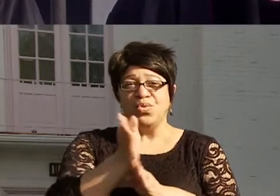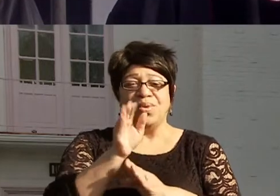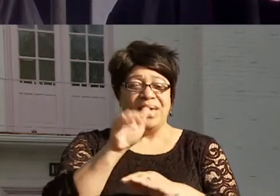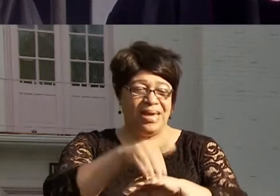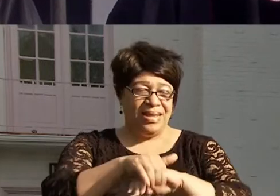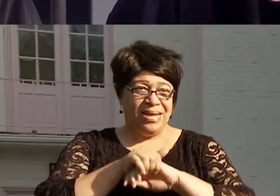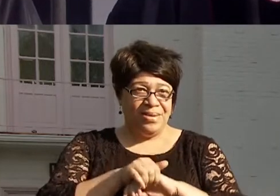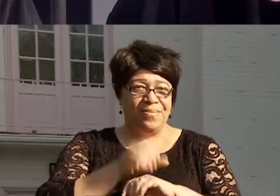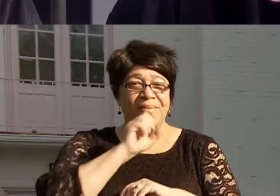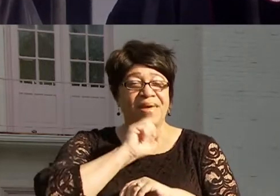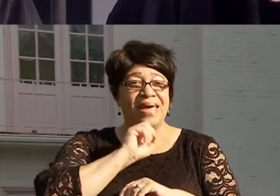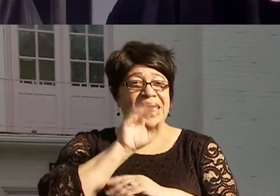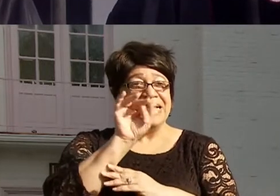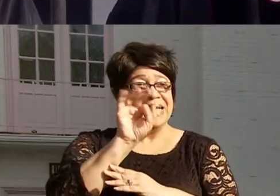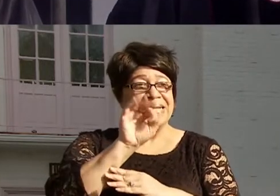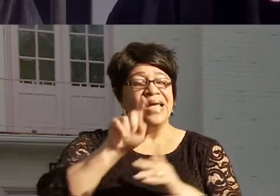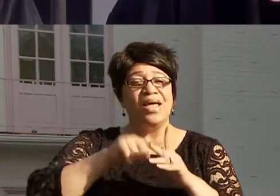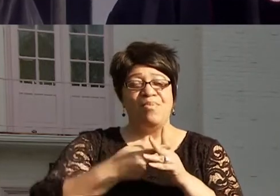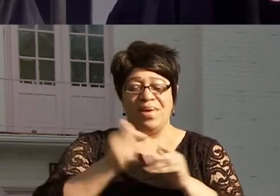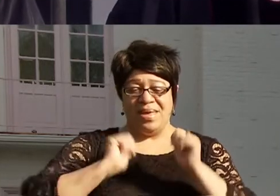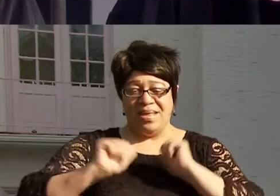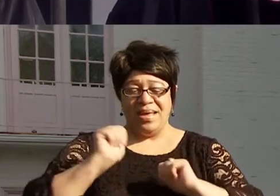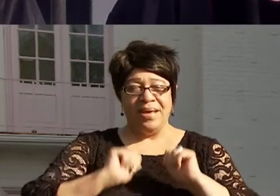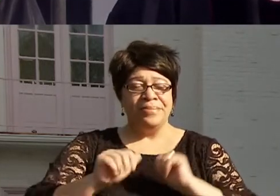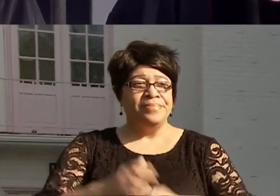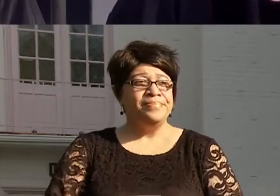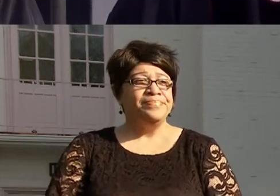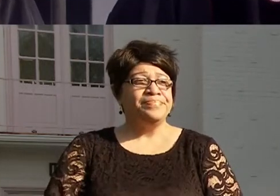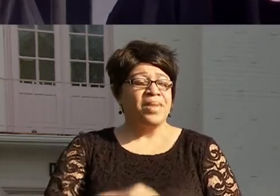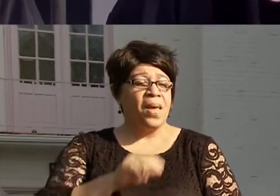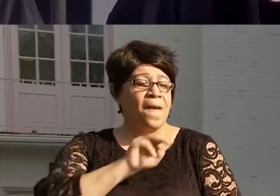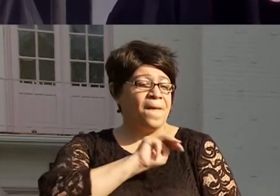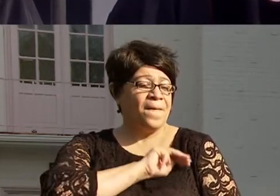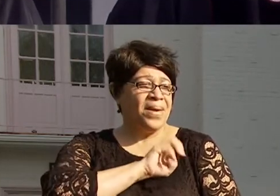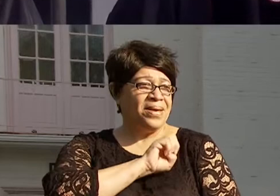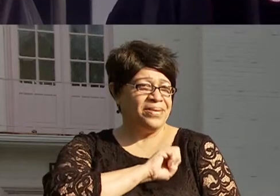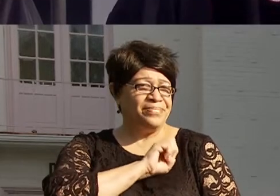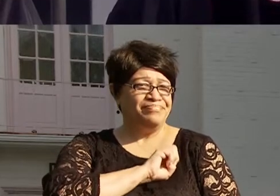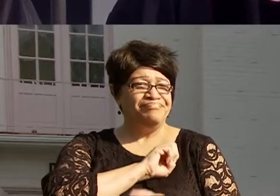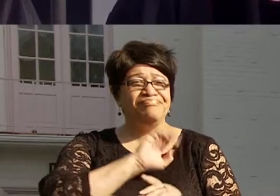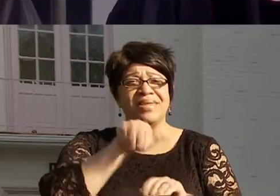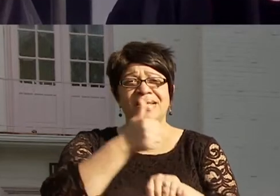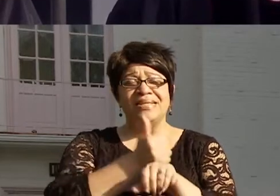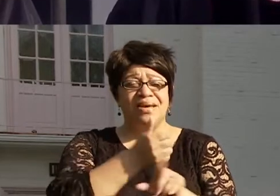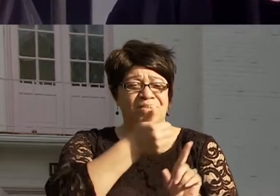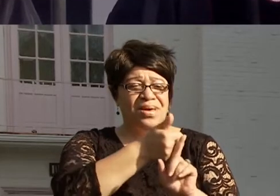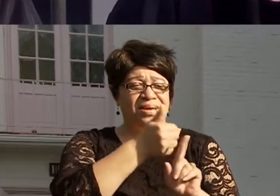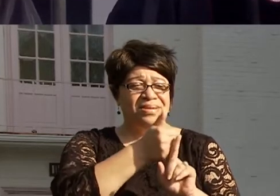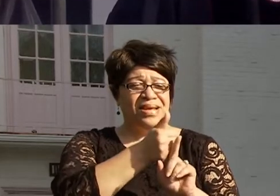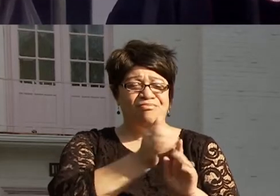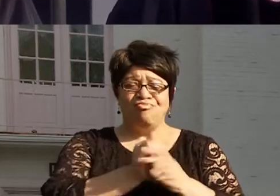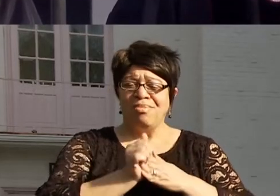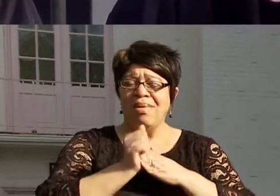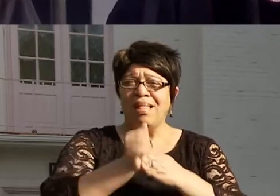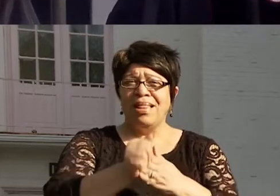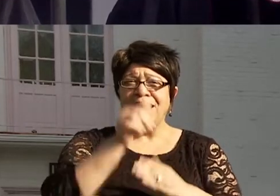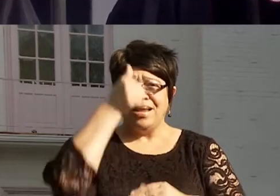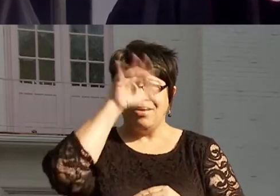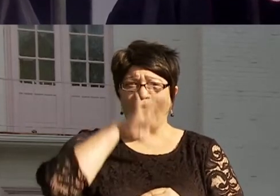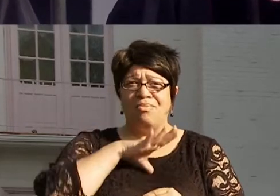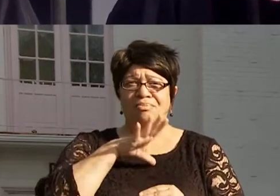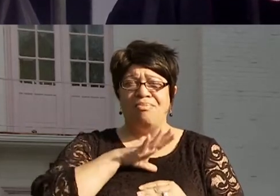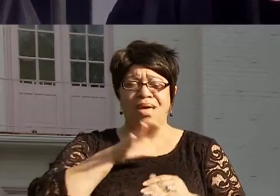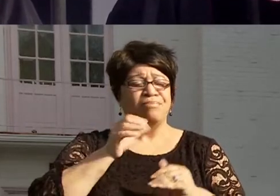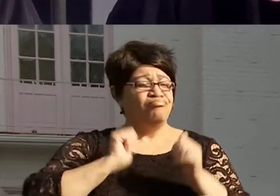19 years old, he began his acting career. Michael Ealy has established himself as one of the leading men in film,